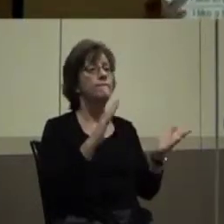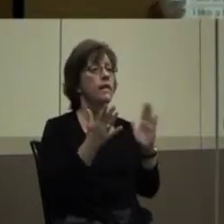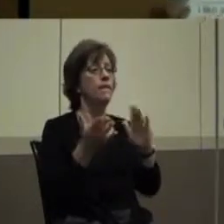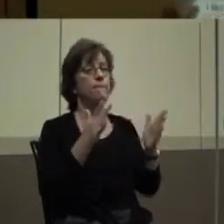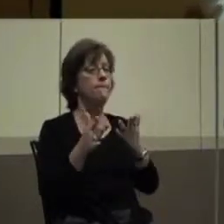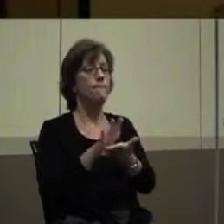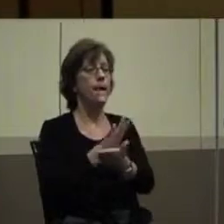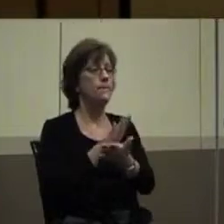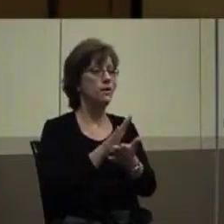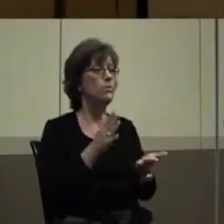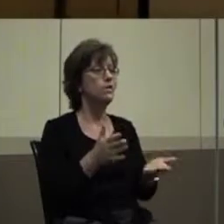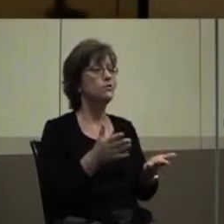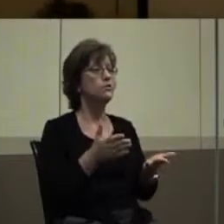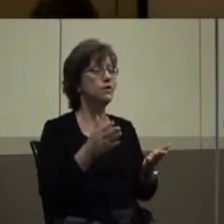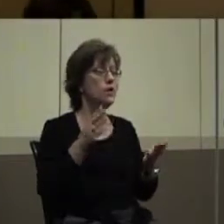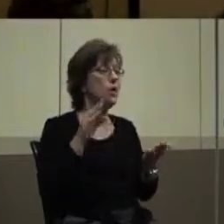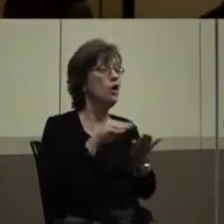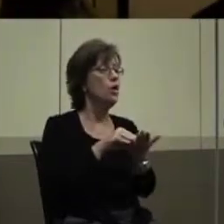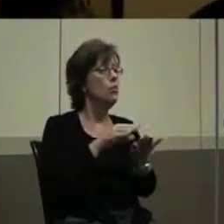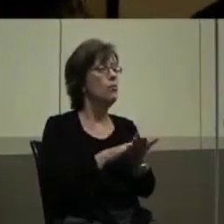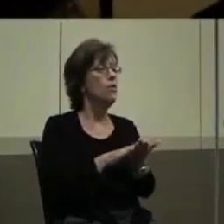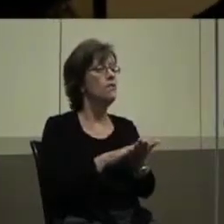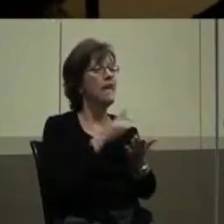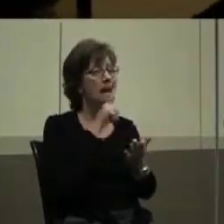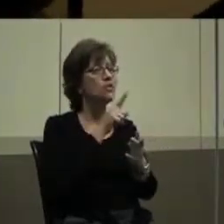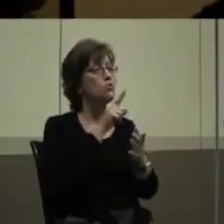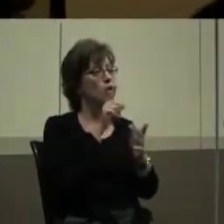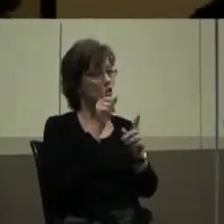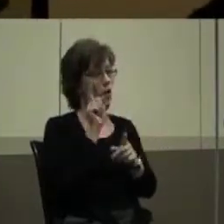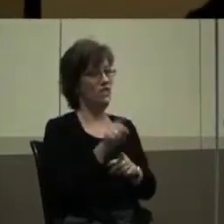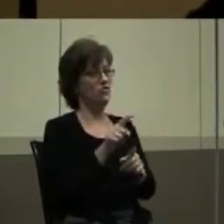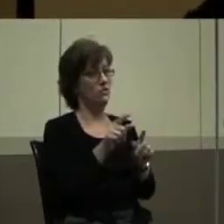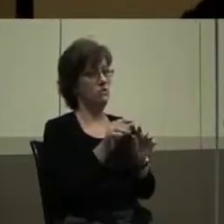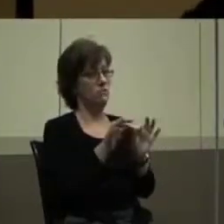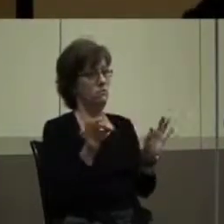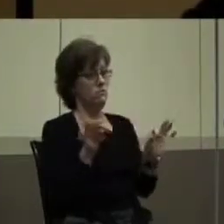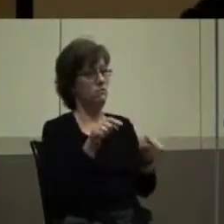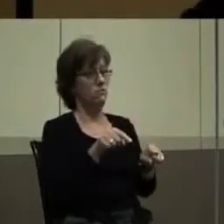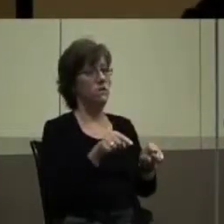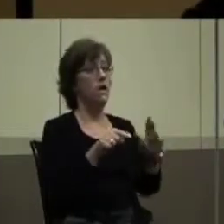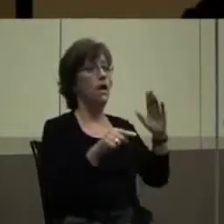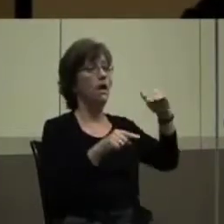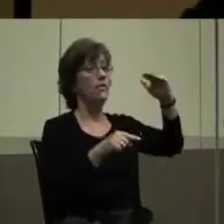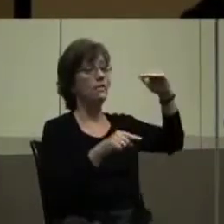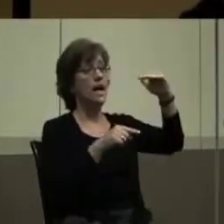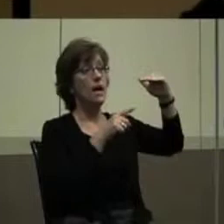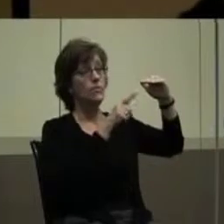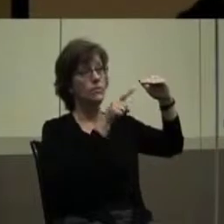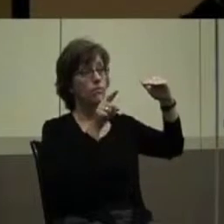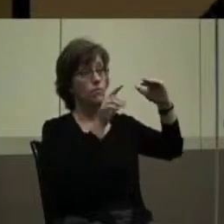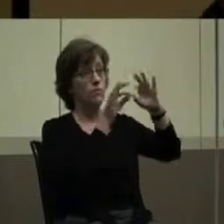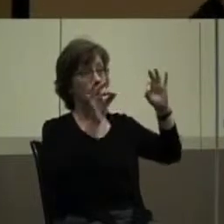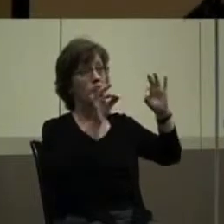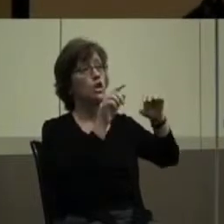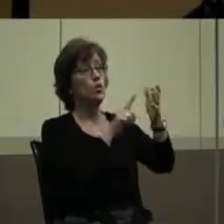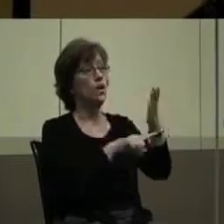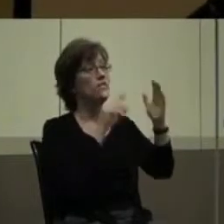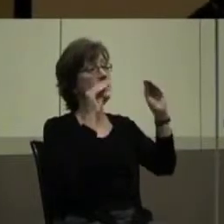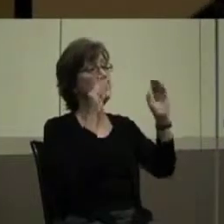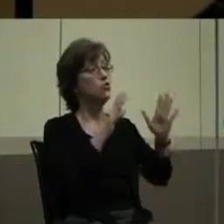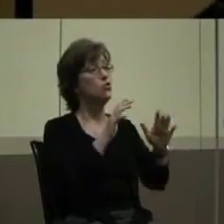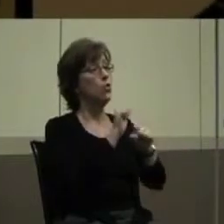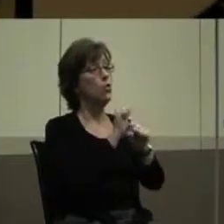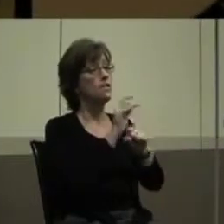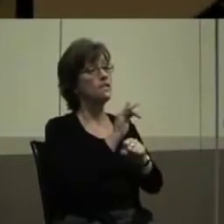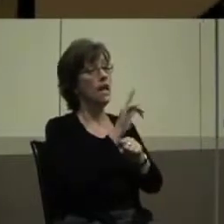the actual wording of the questions here. The top one is what the teacher work style shows. The one